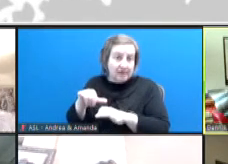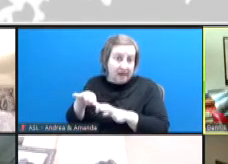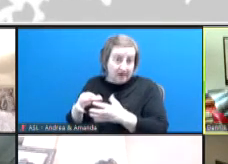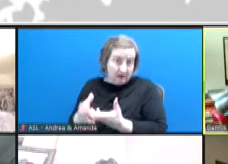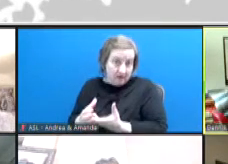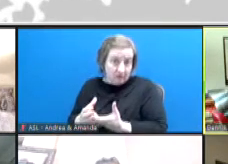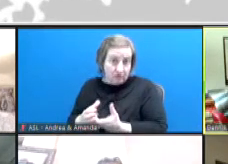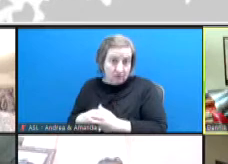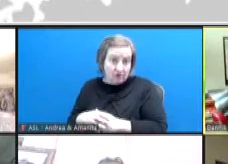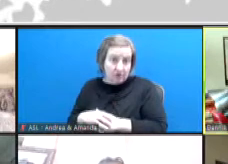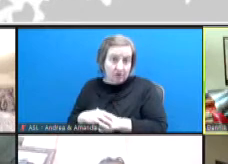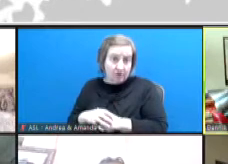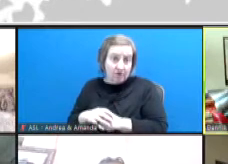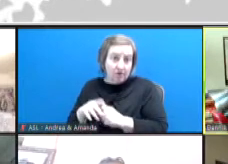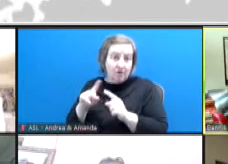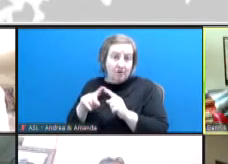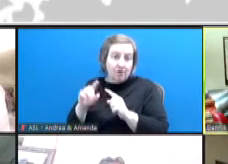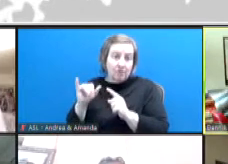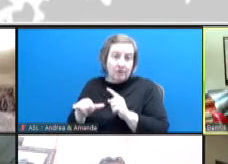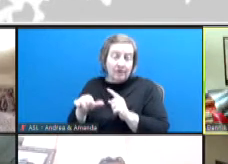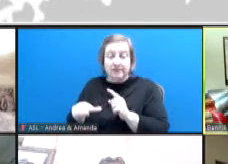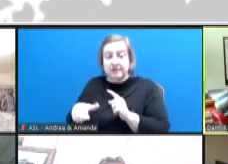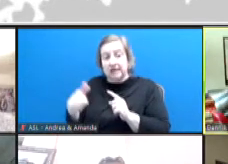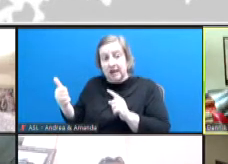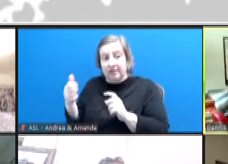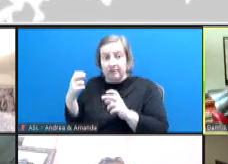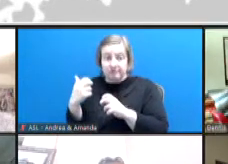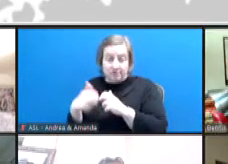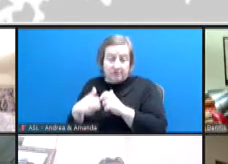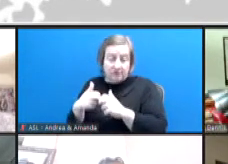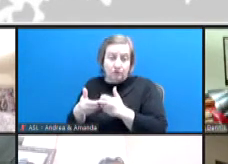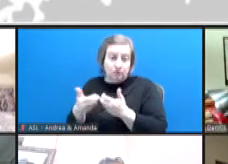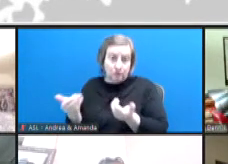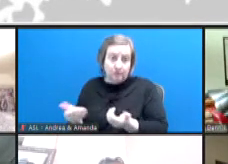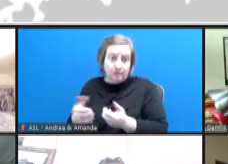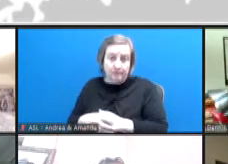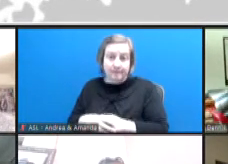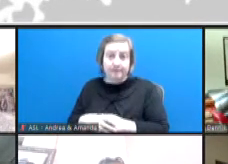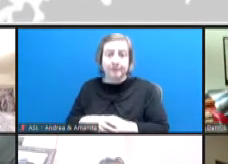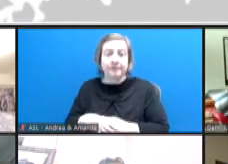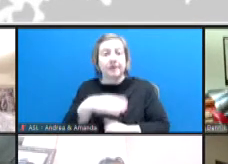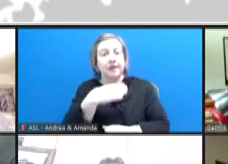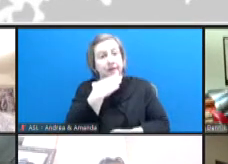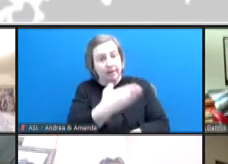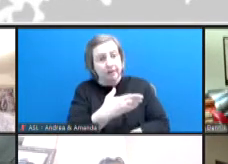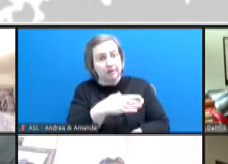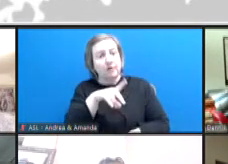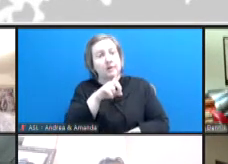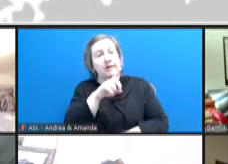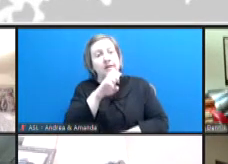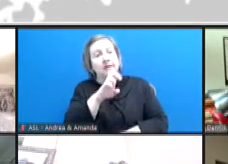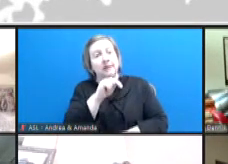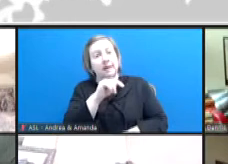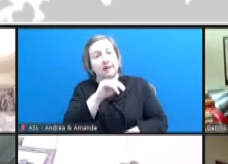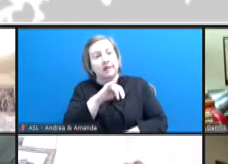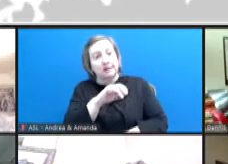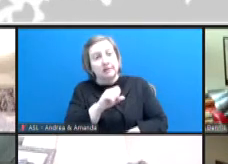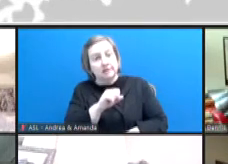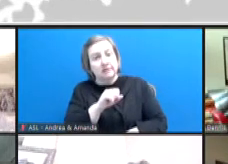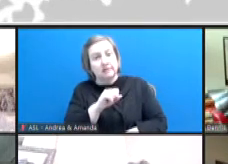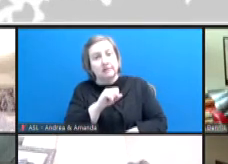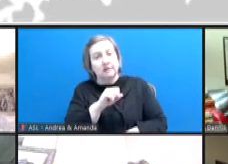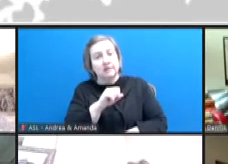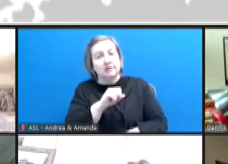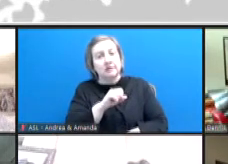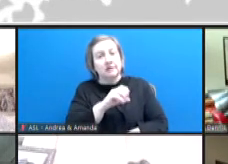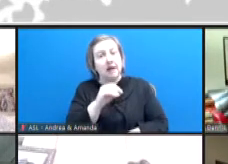So, but that's a whole other issue. Thank you, Dennis. And